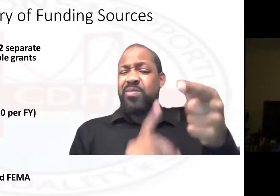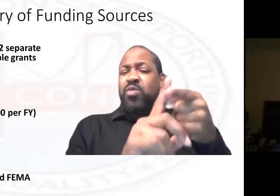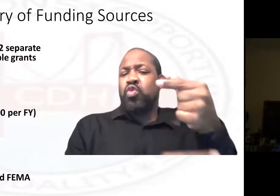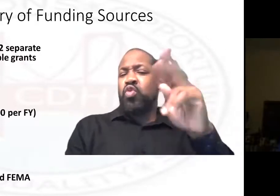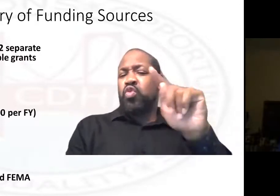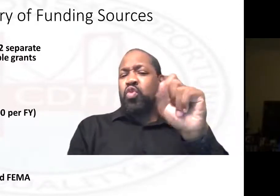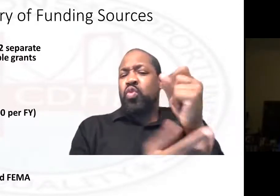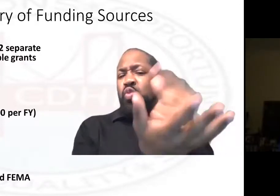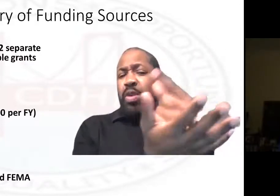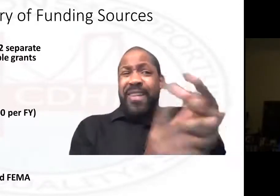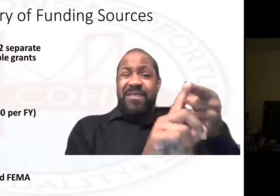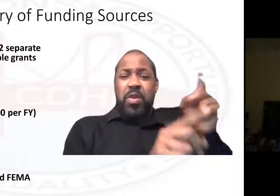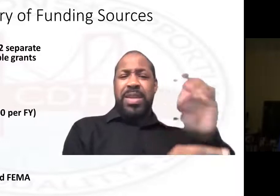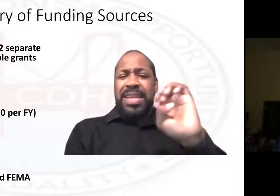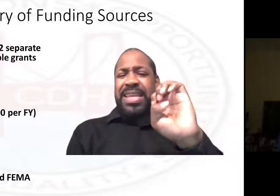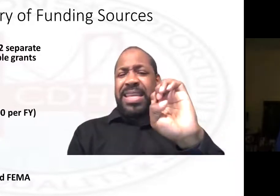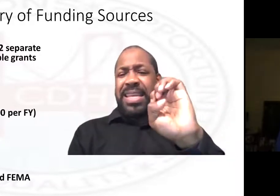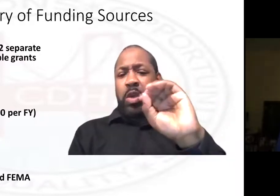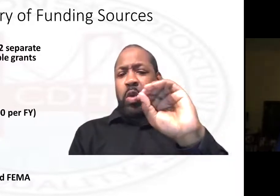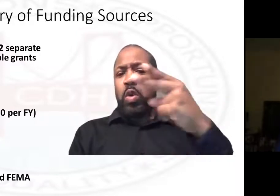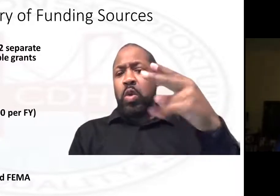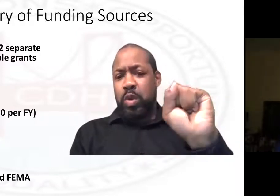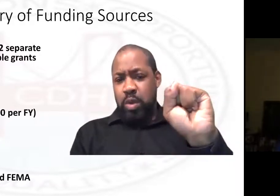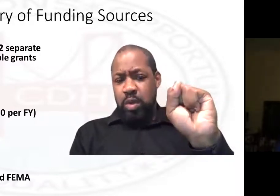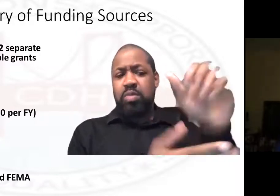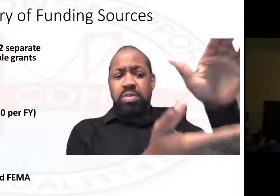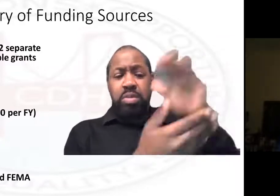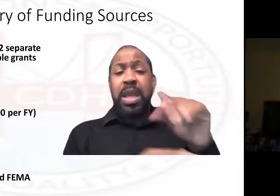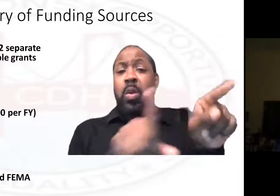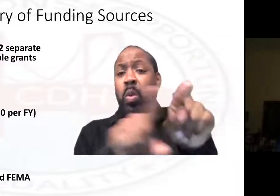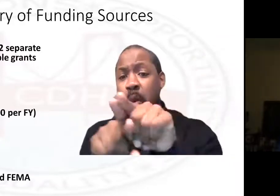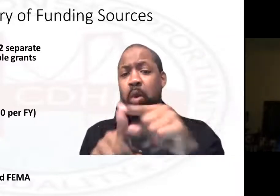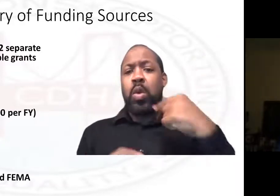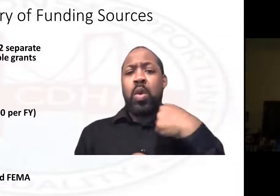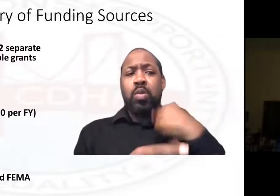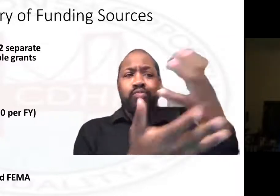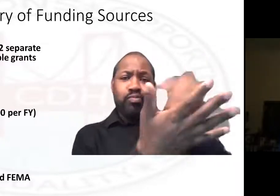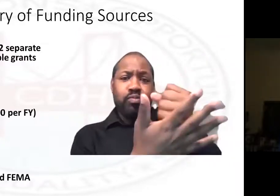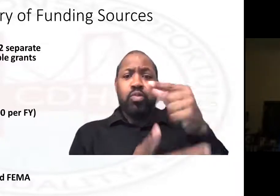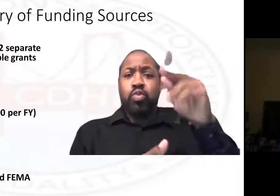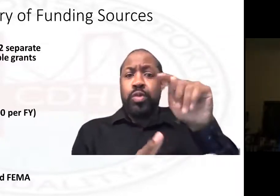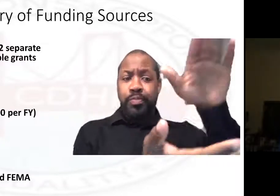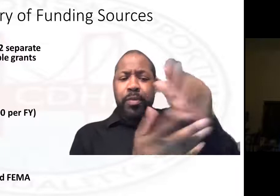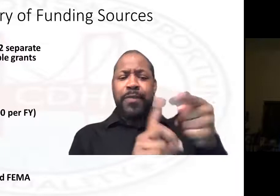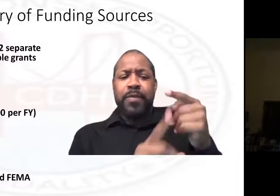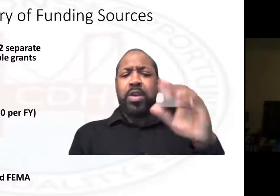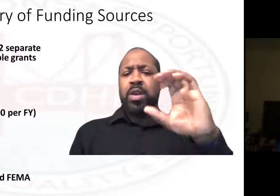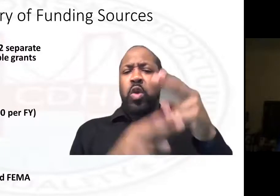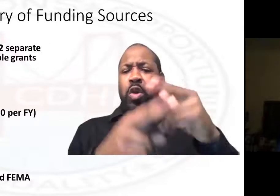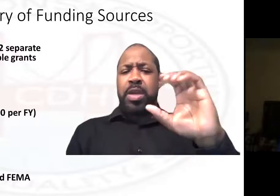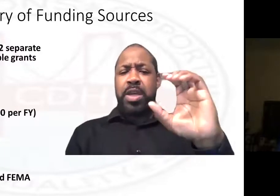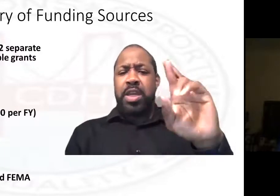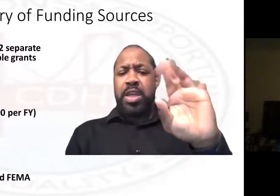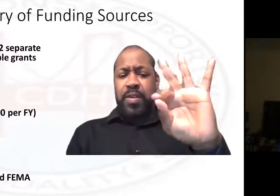budget from the HSTP, as Christine mentioned. We have a grant from EOHHS